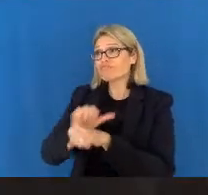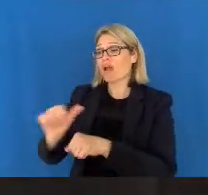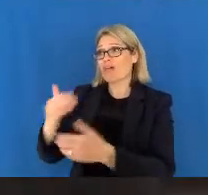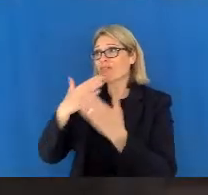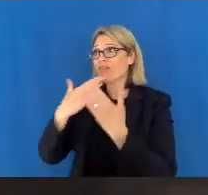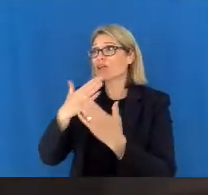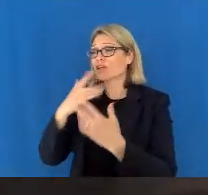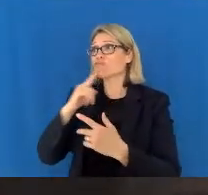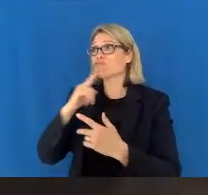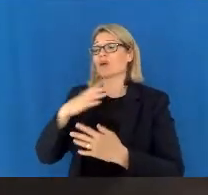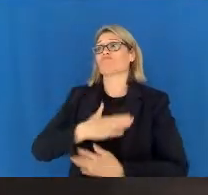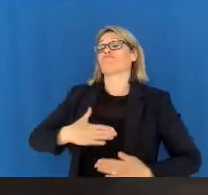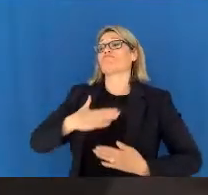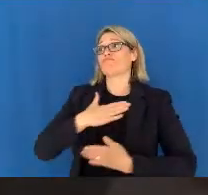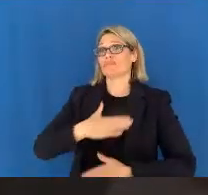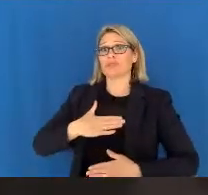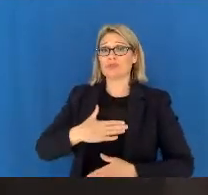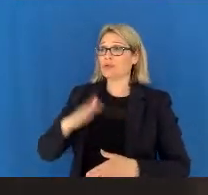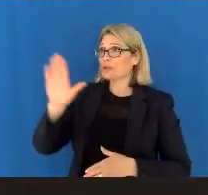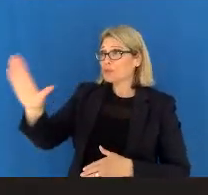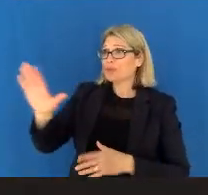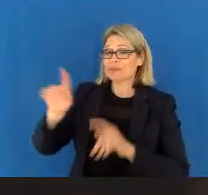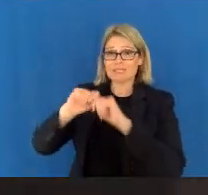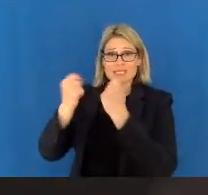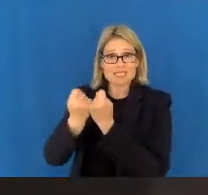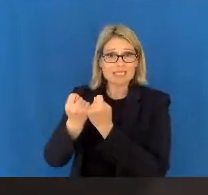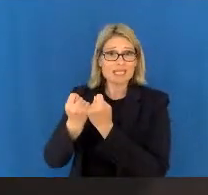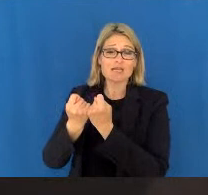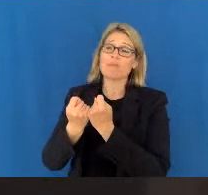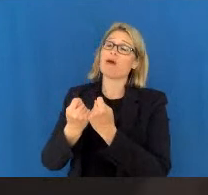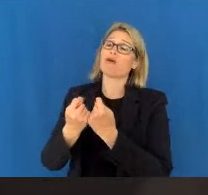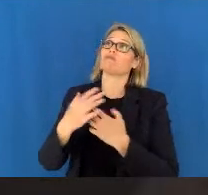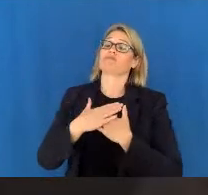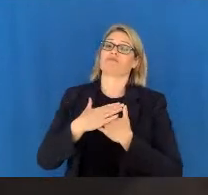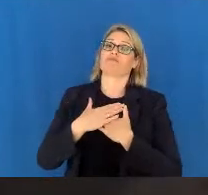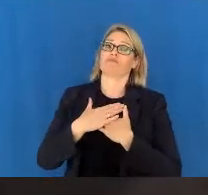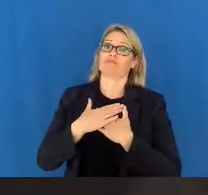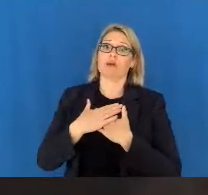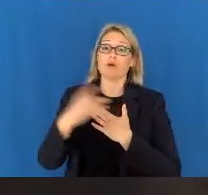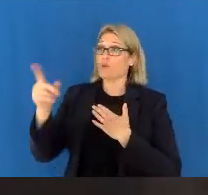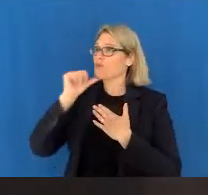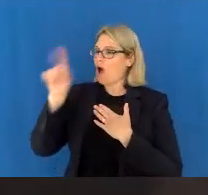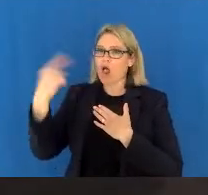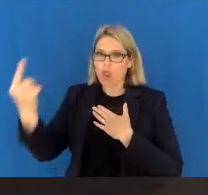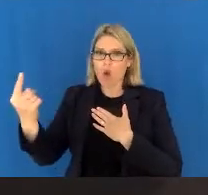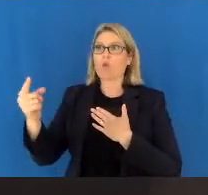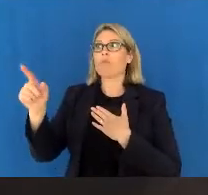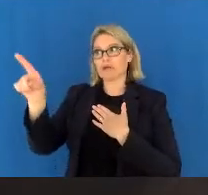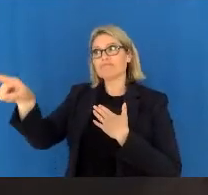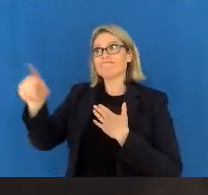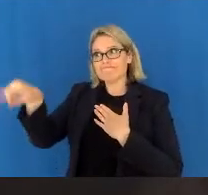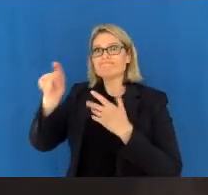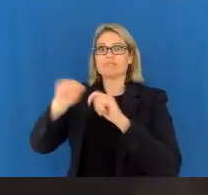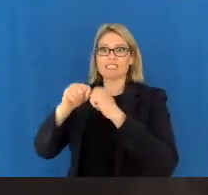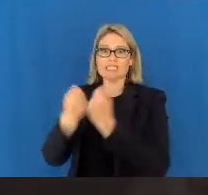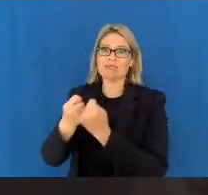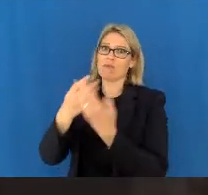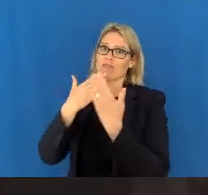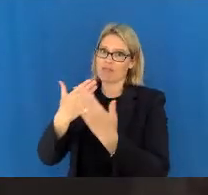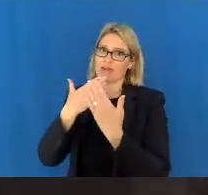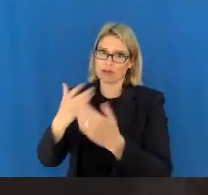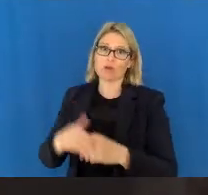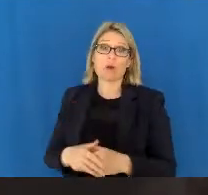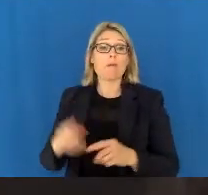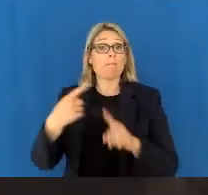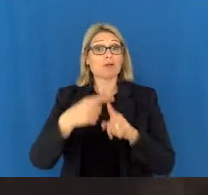appreciated, certainly you and your team, because I know you're not alone in all that. And you, Bruce, who are